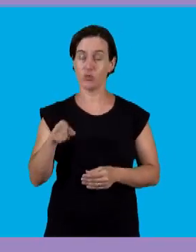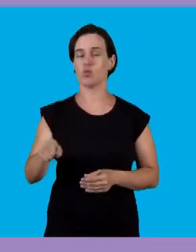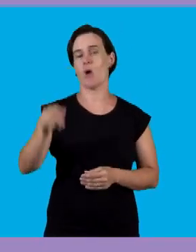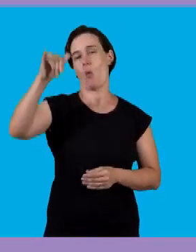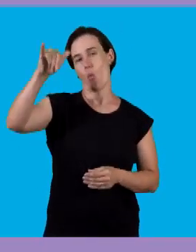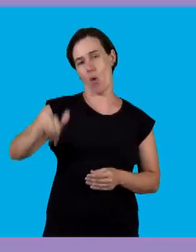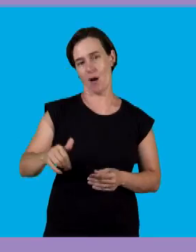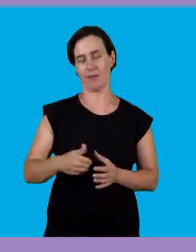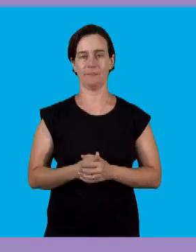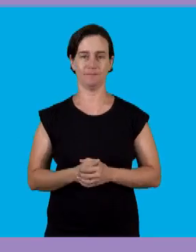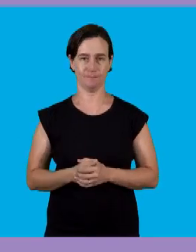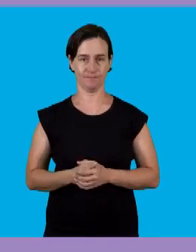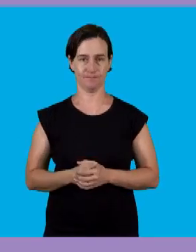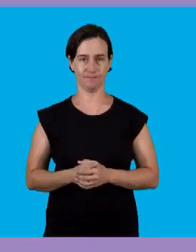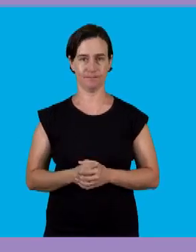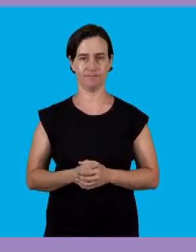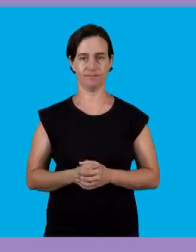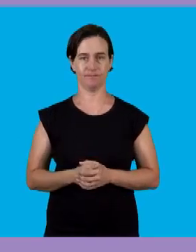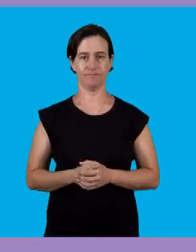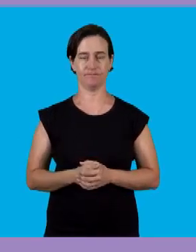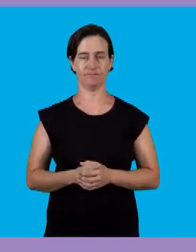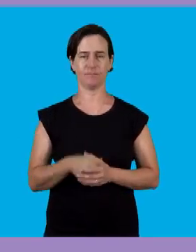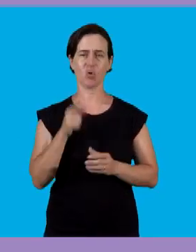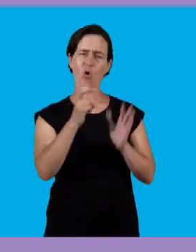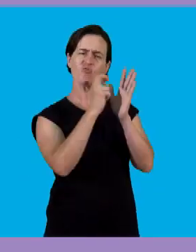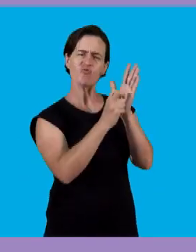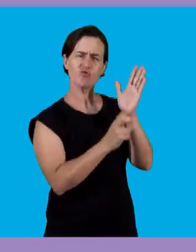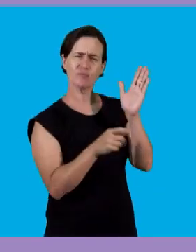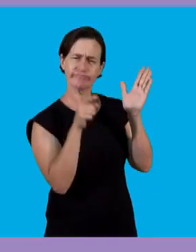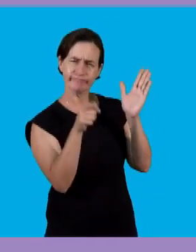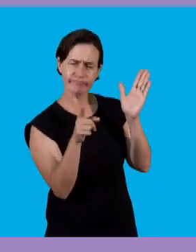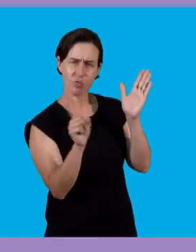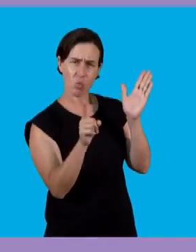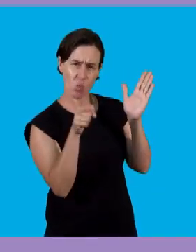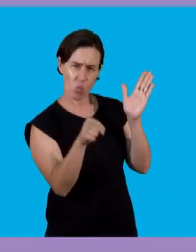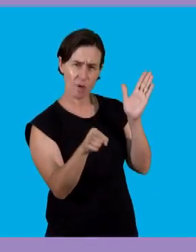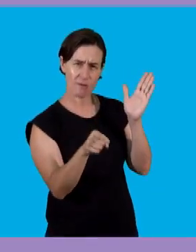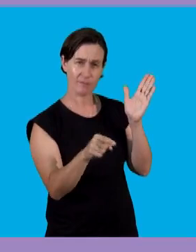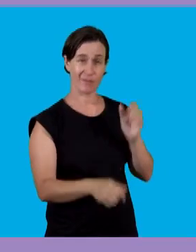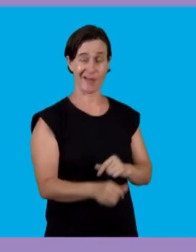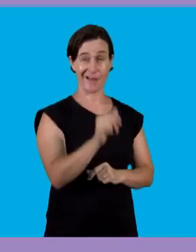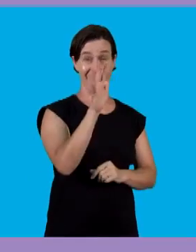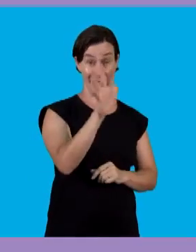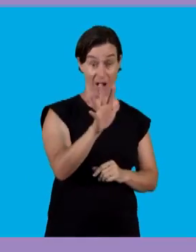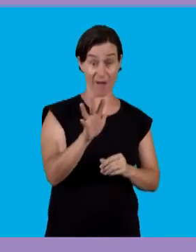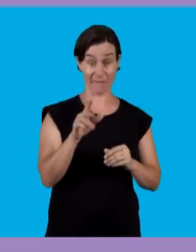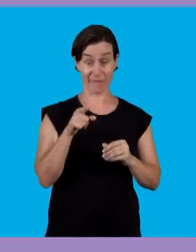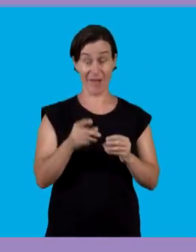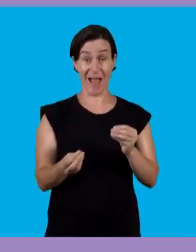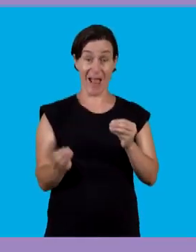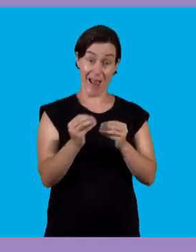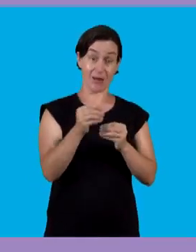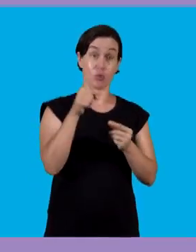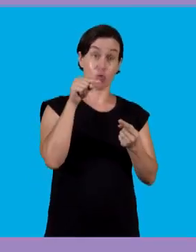Y values represented by our Y. So the rule that is given there in that statement says 5 is added to